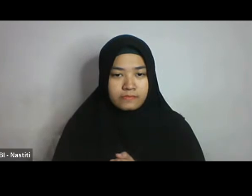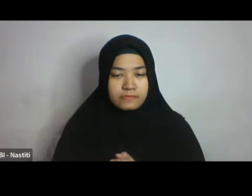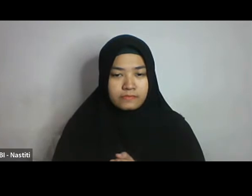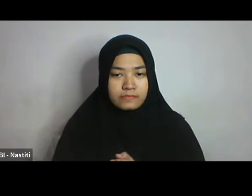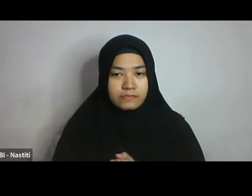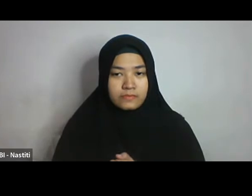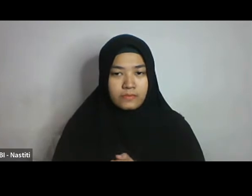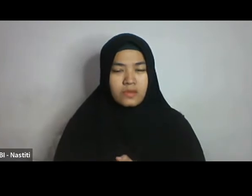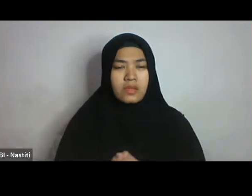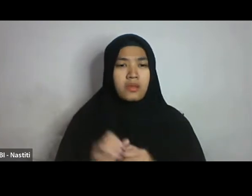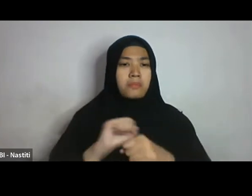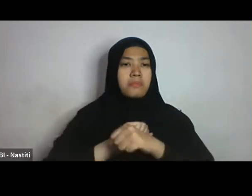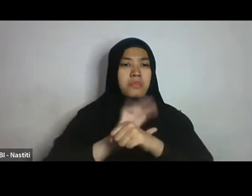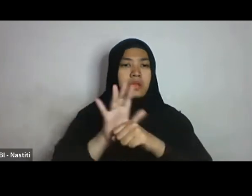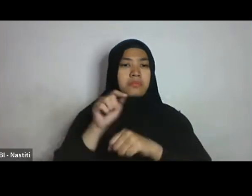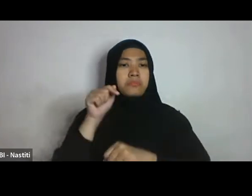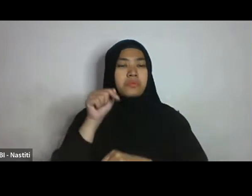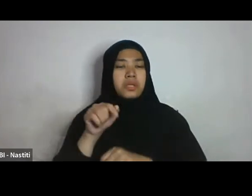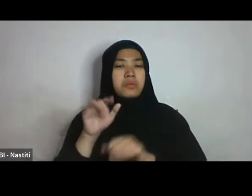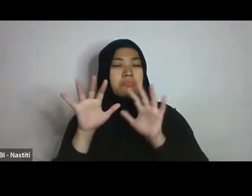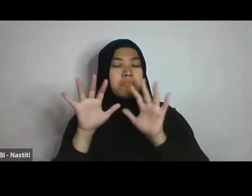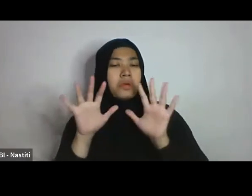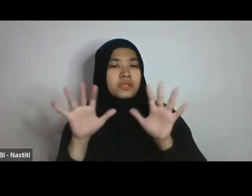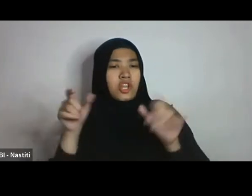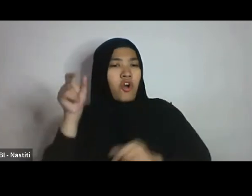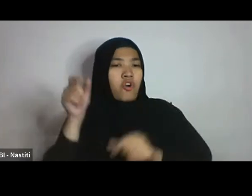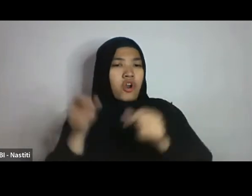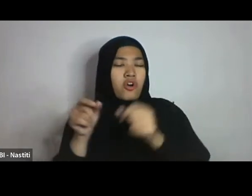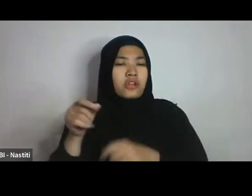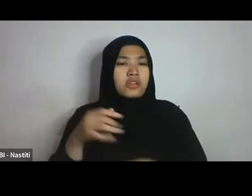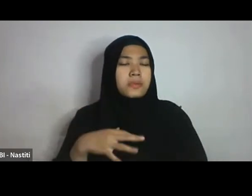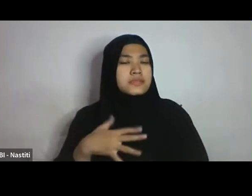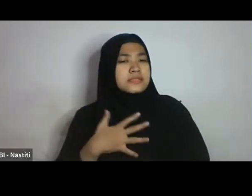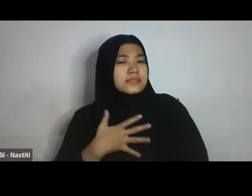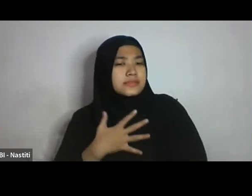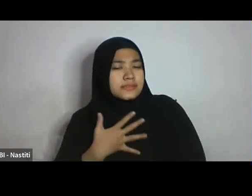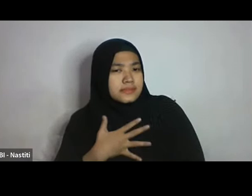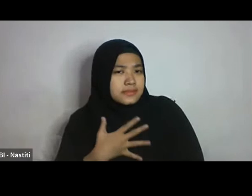disorders. There's no national depression strategy. There's nothing around anxiety.